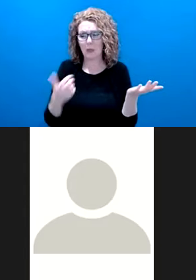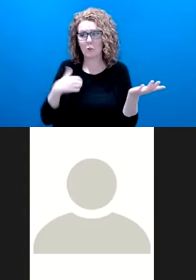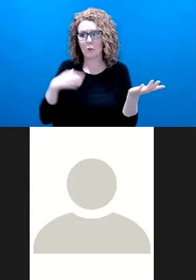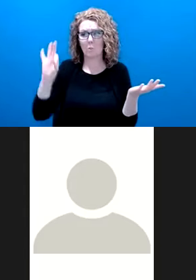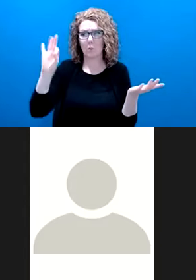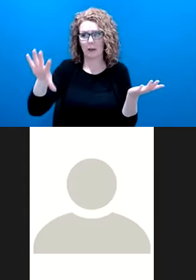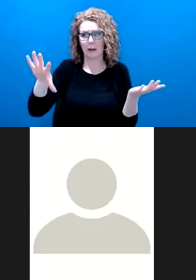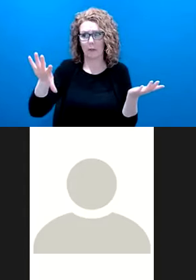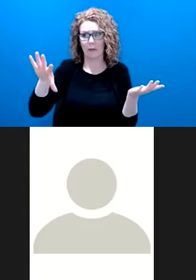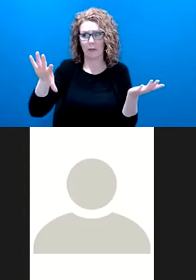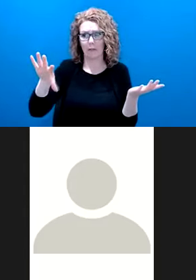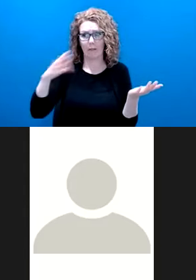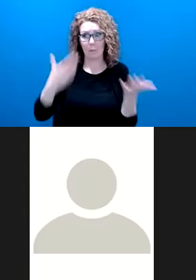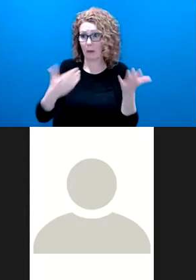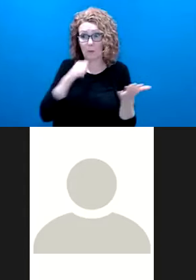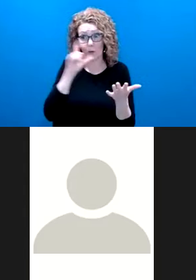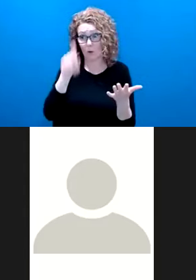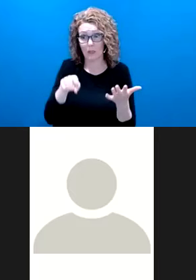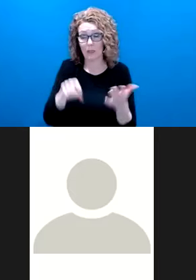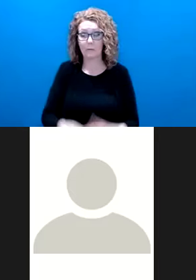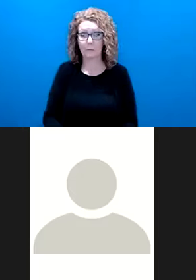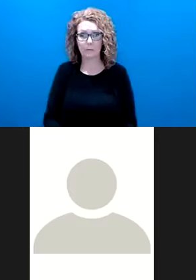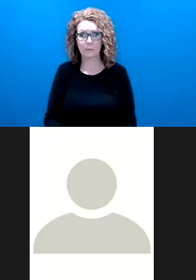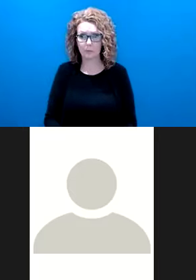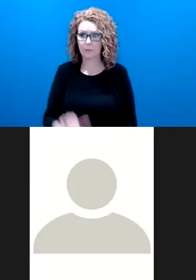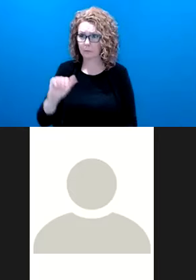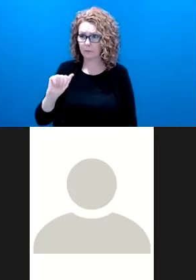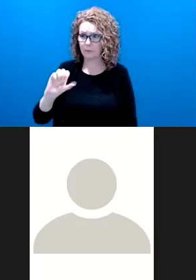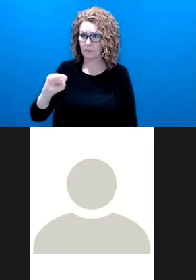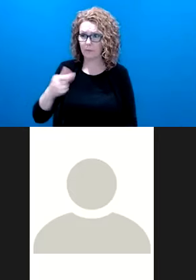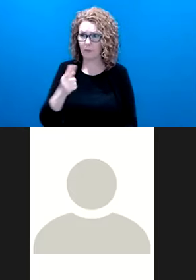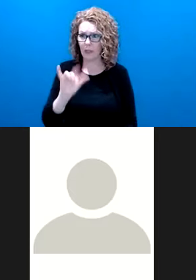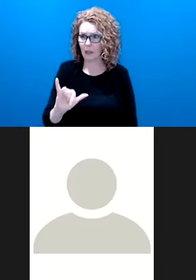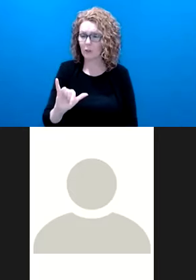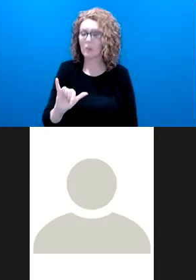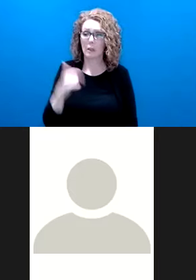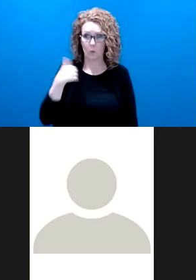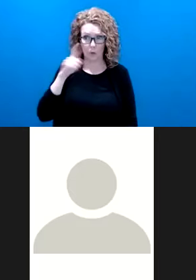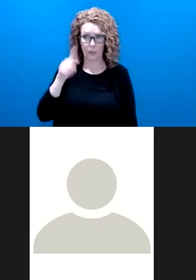there is maybe another option. Yeah, let's explore that option as well.